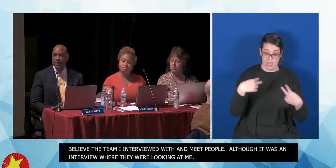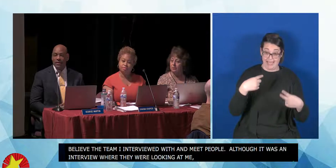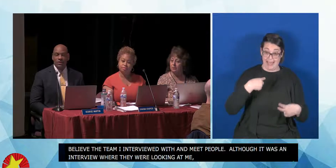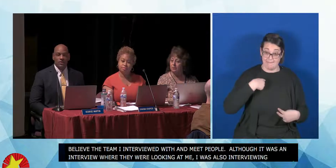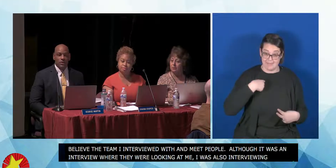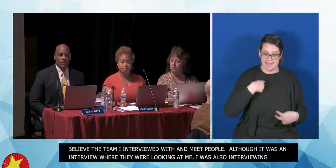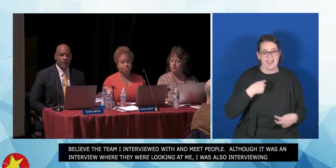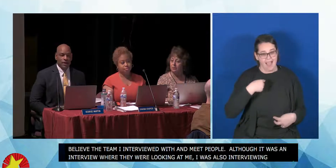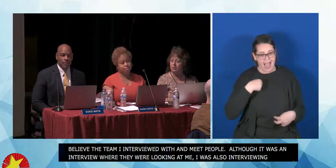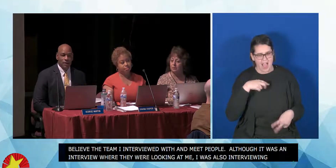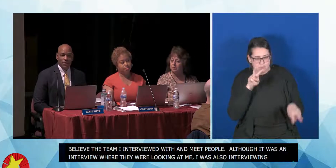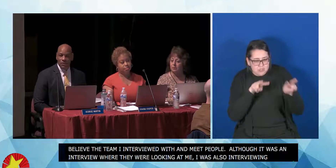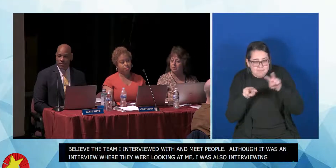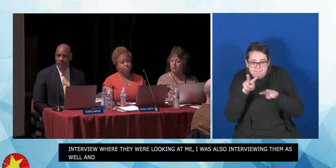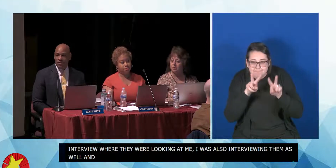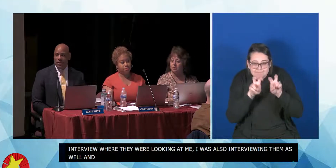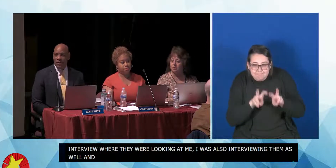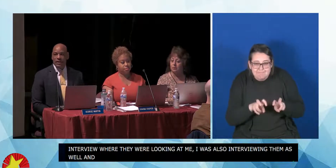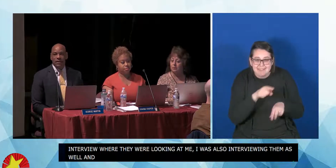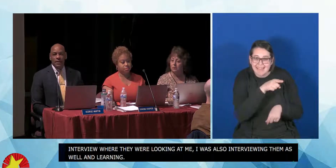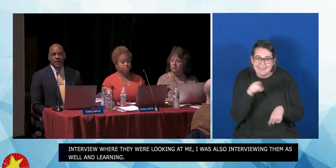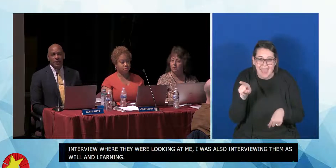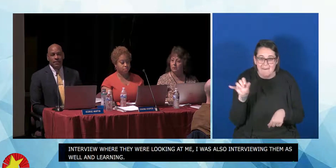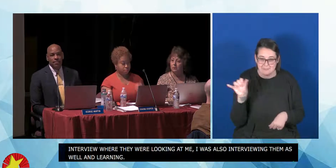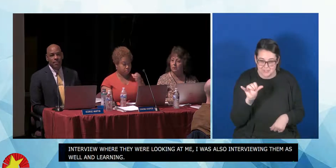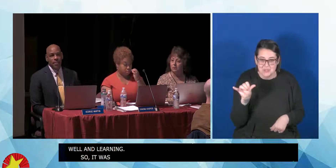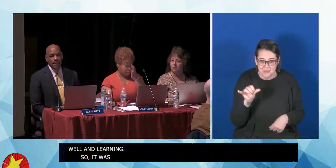learning. So it was a